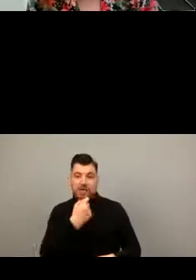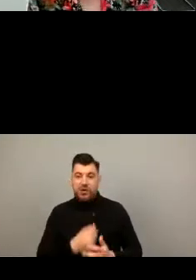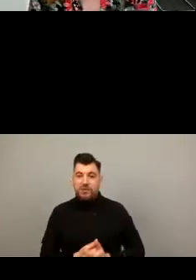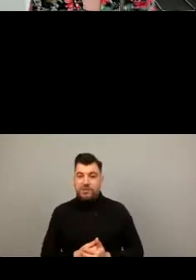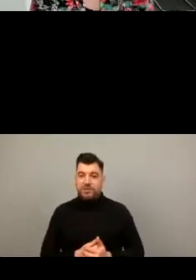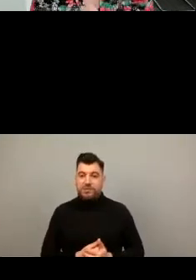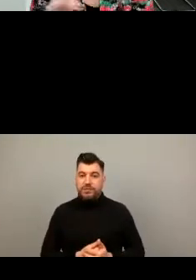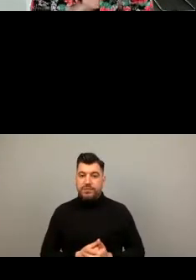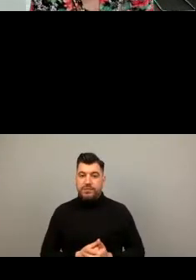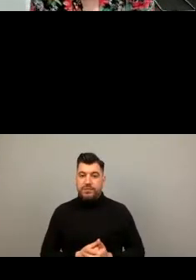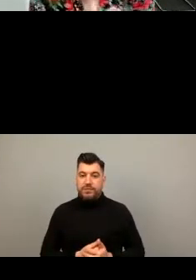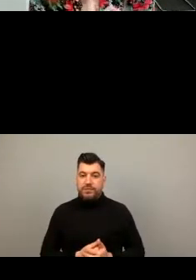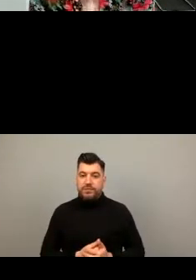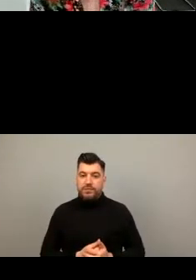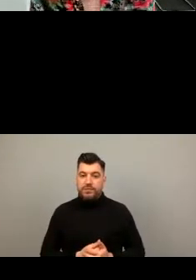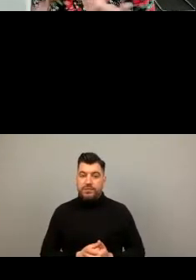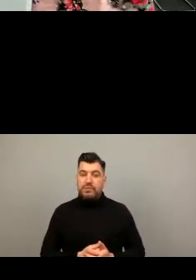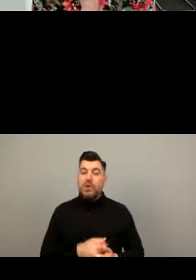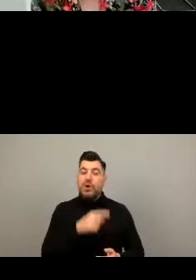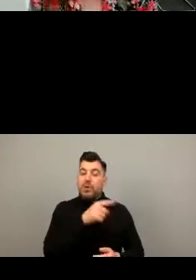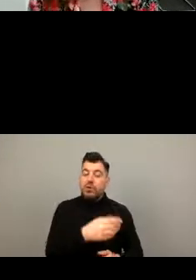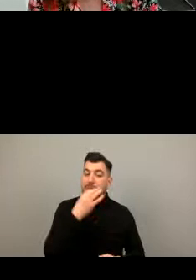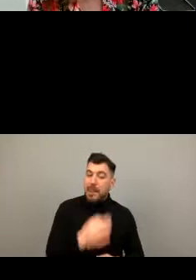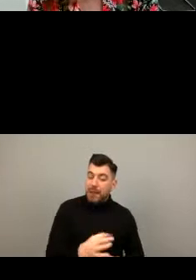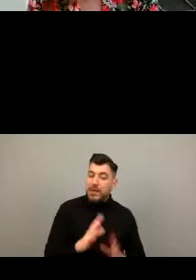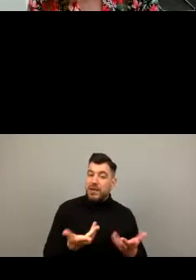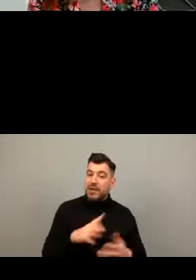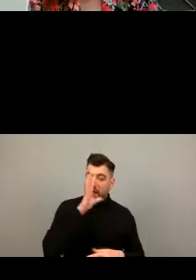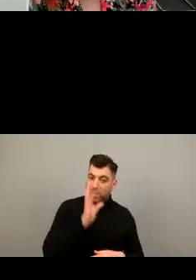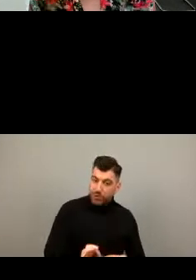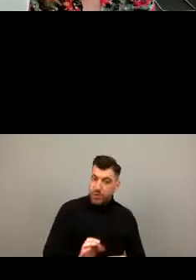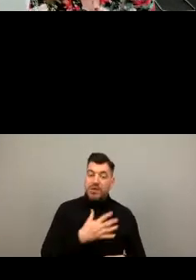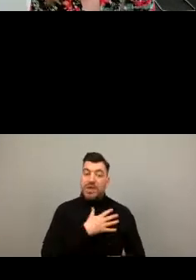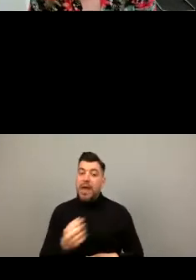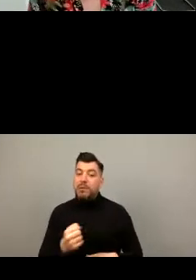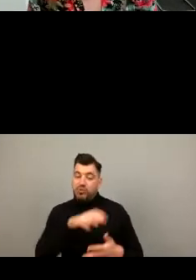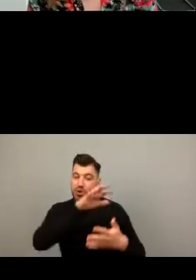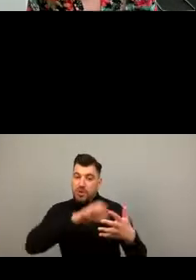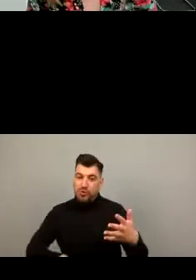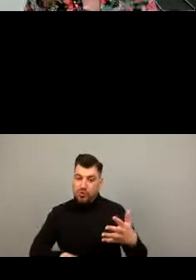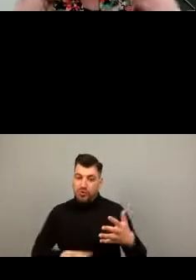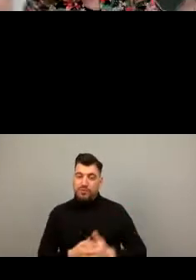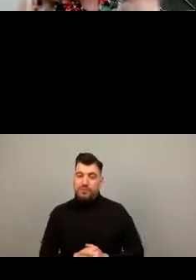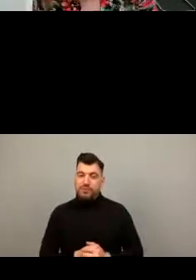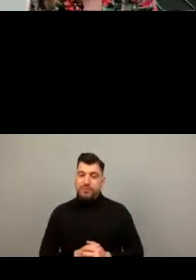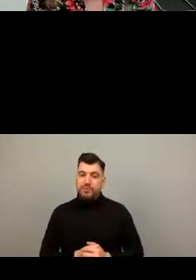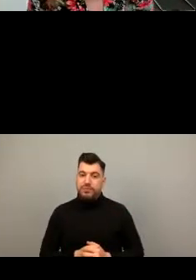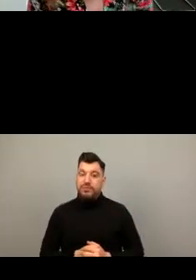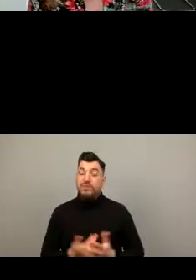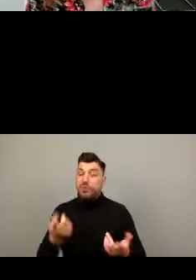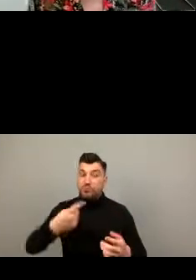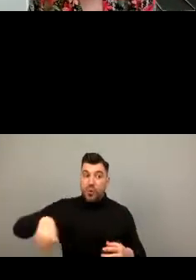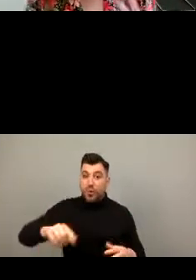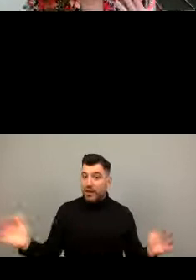So we've talked about original content and readable content. But you're all here because